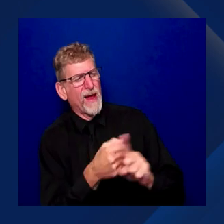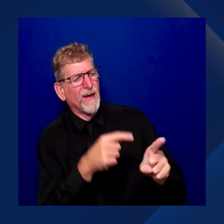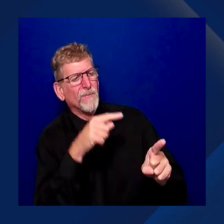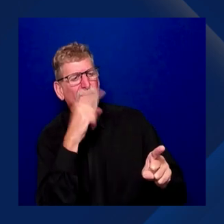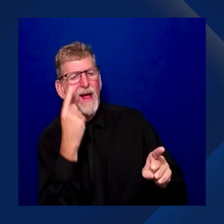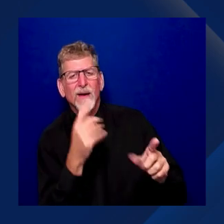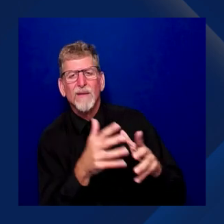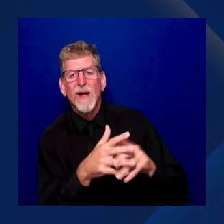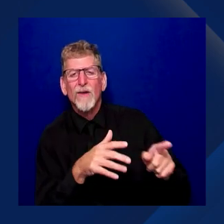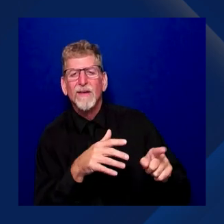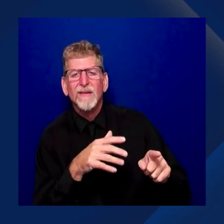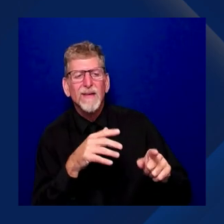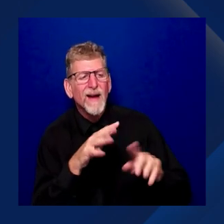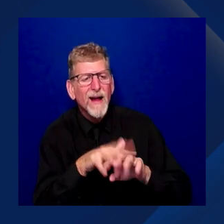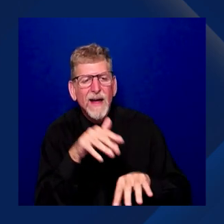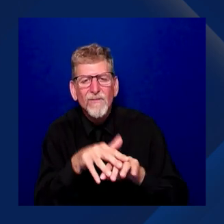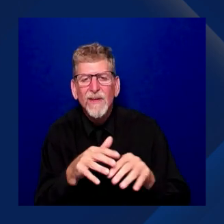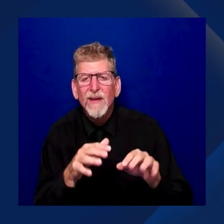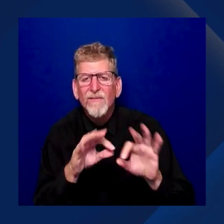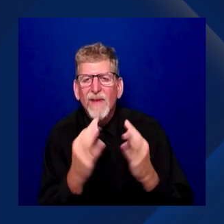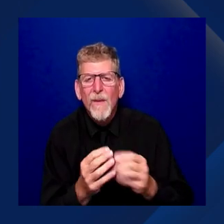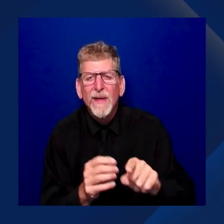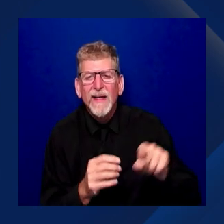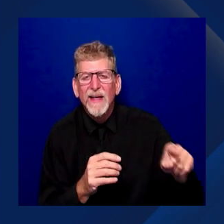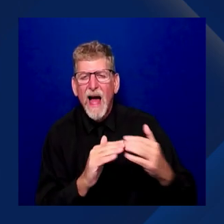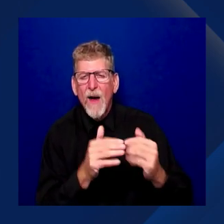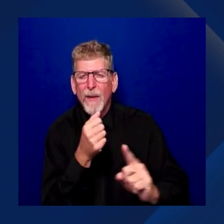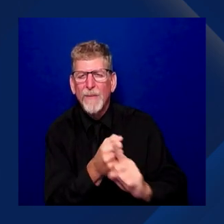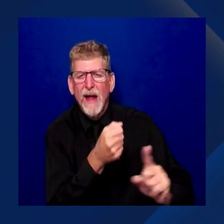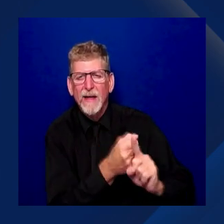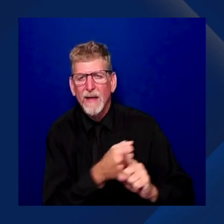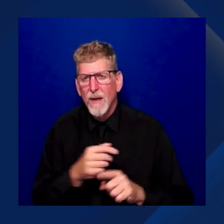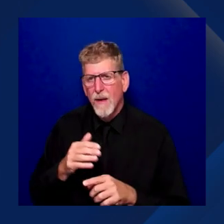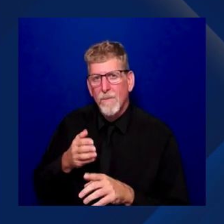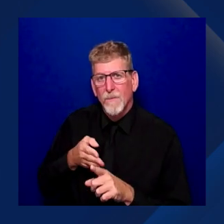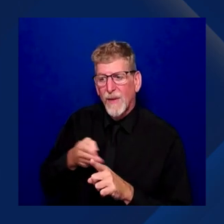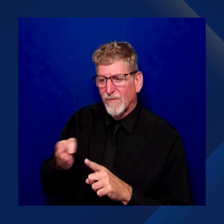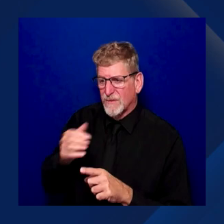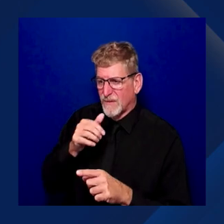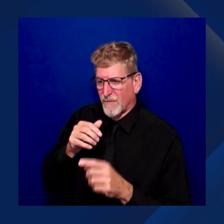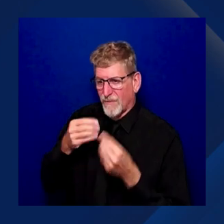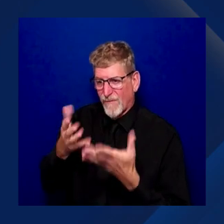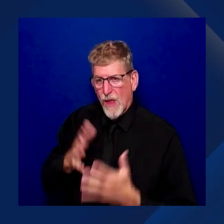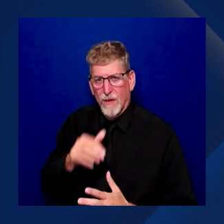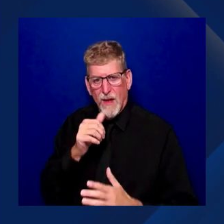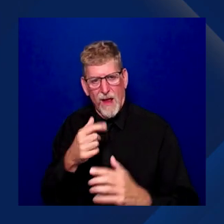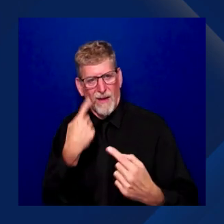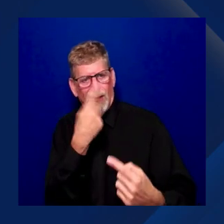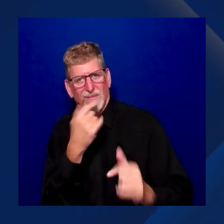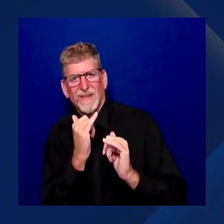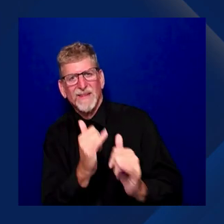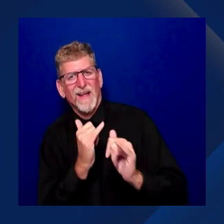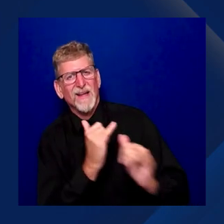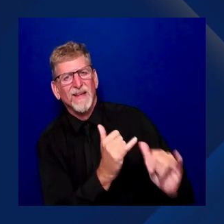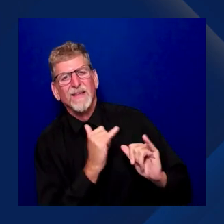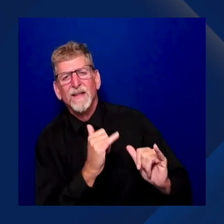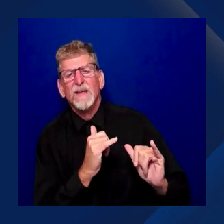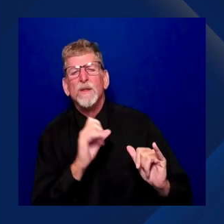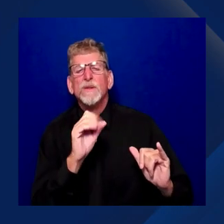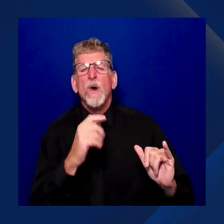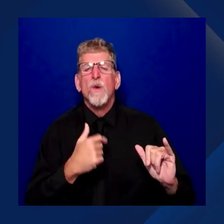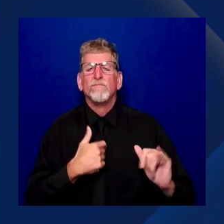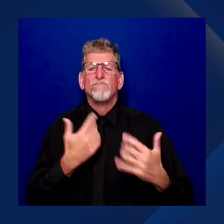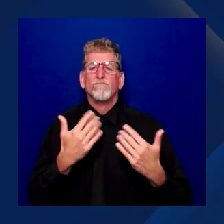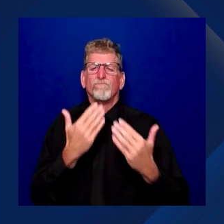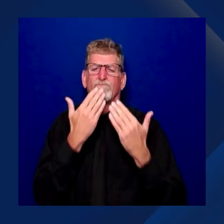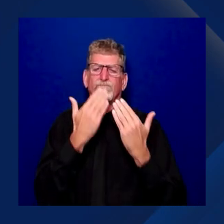have a workforce that looks like them? I have to say that I am incredibly grateful to Xavier University of Louisiana,